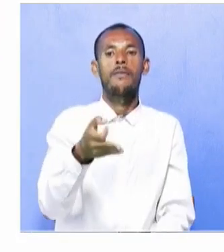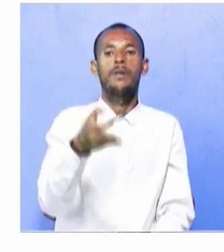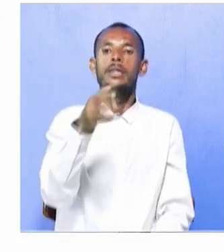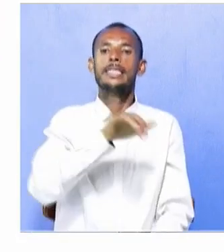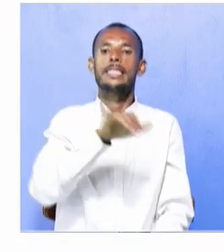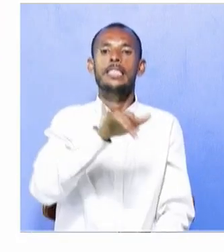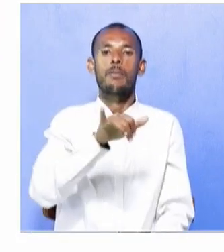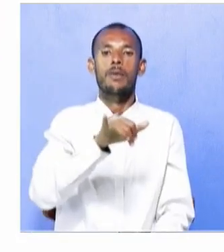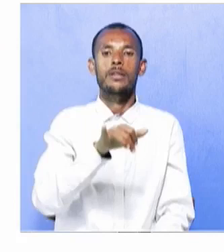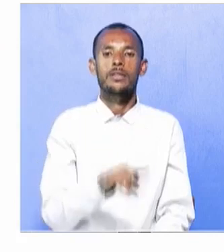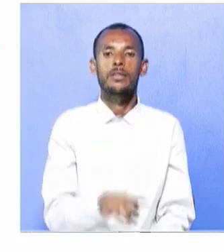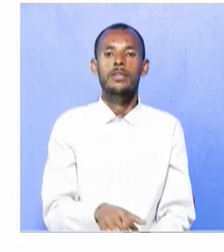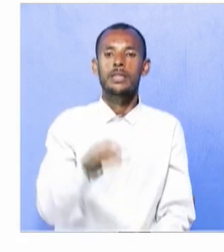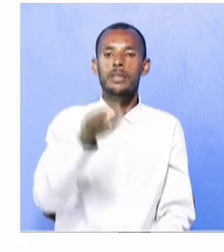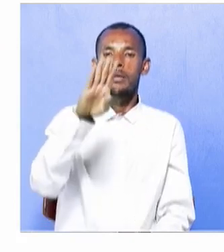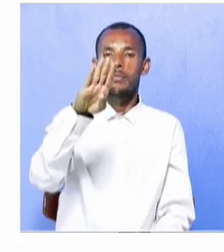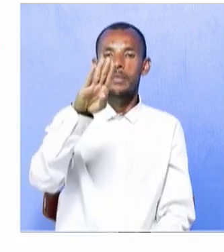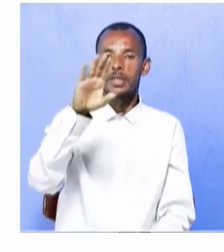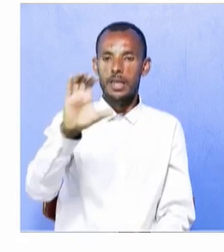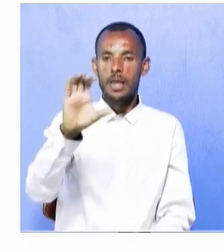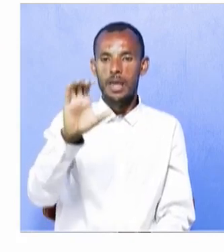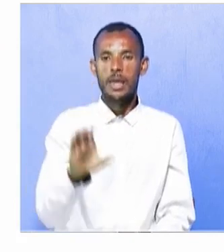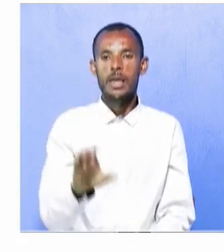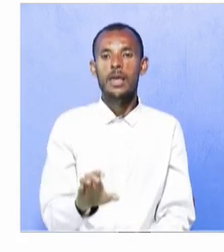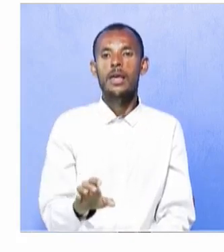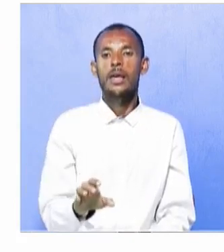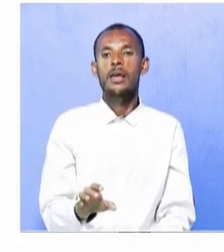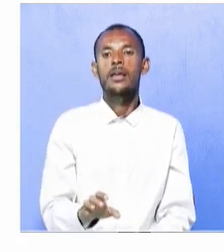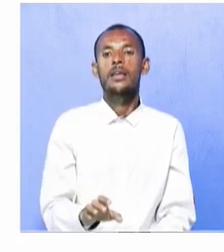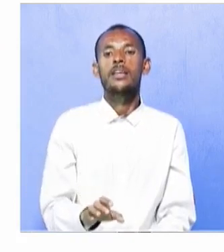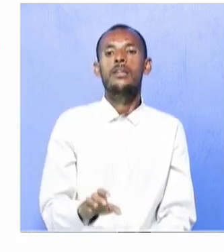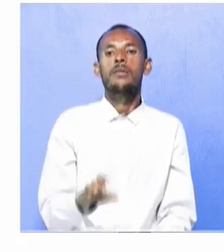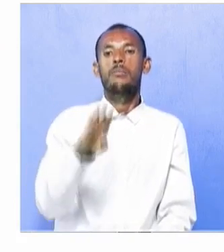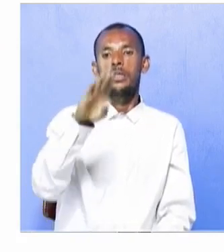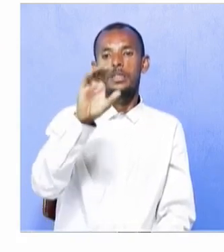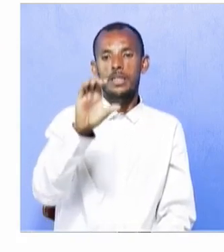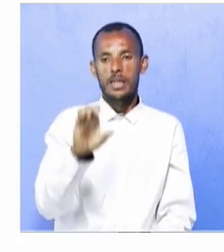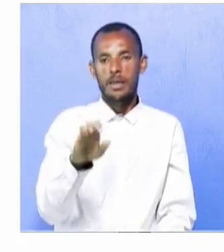same as BC by FG,